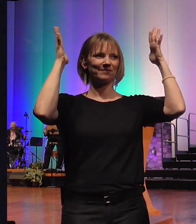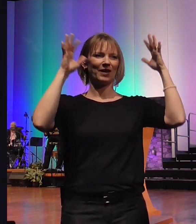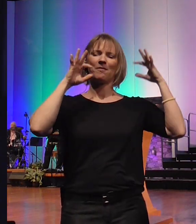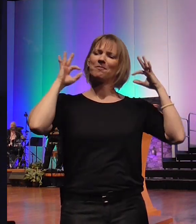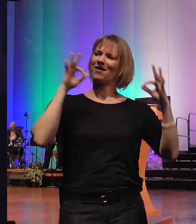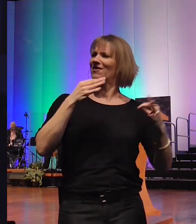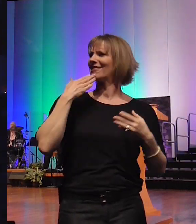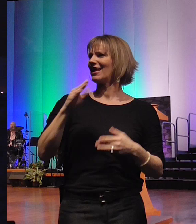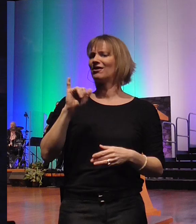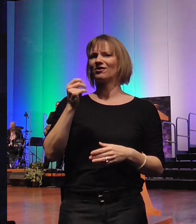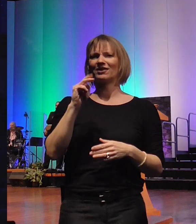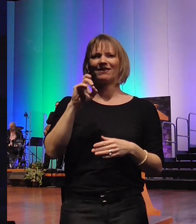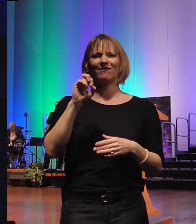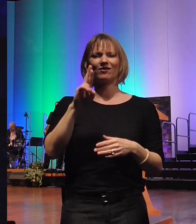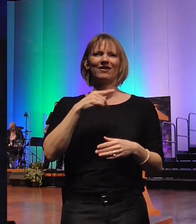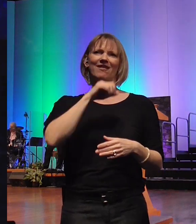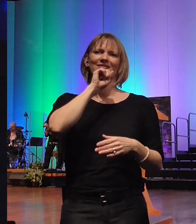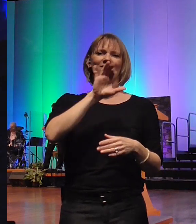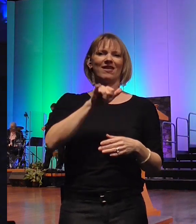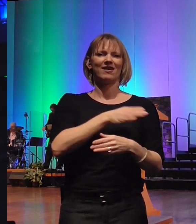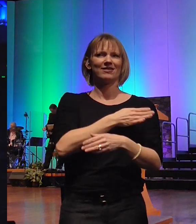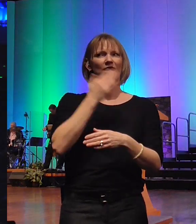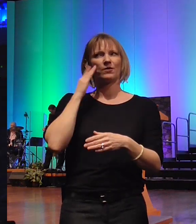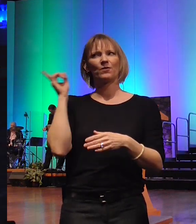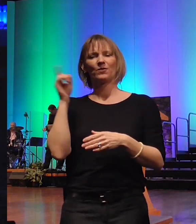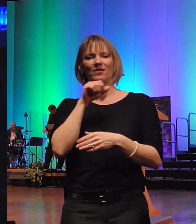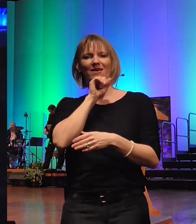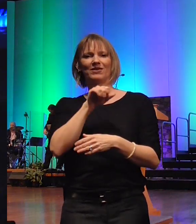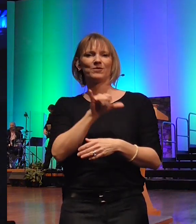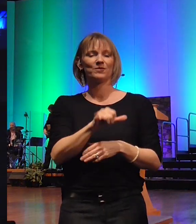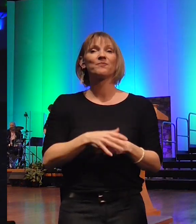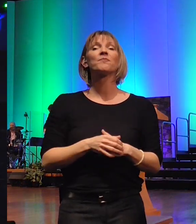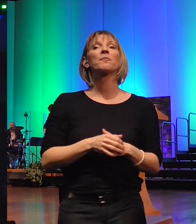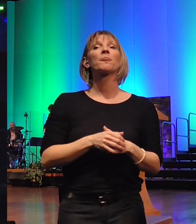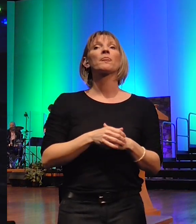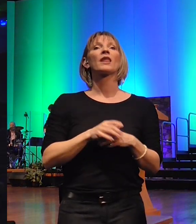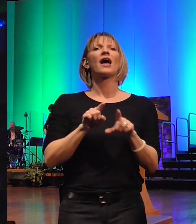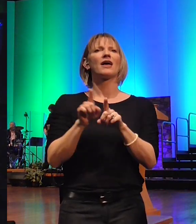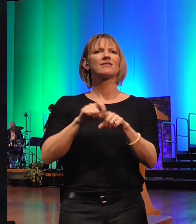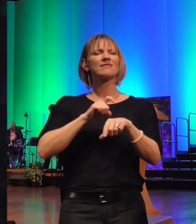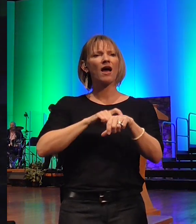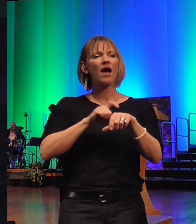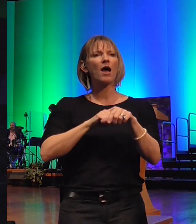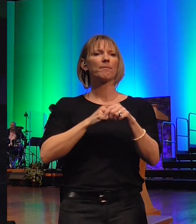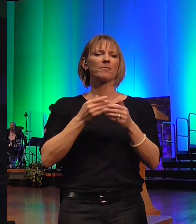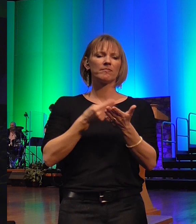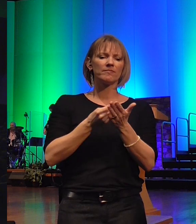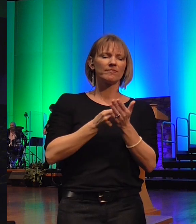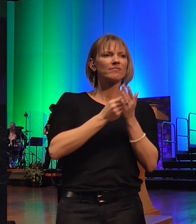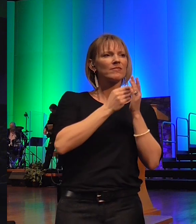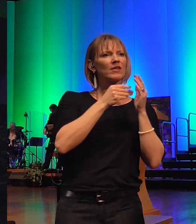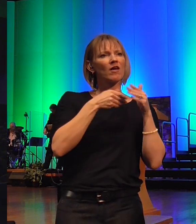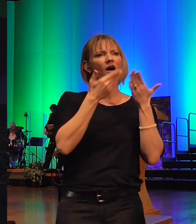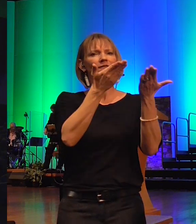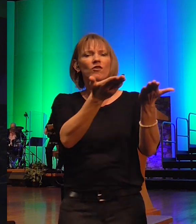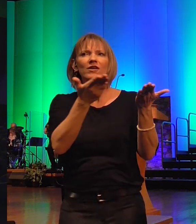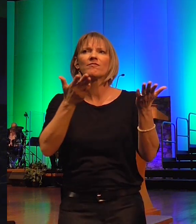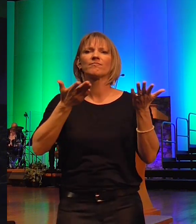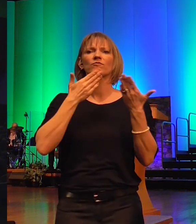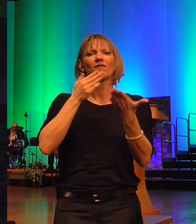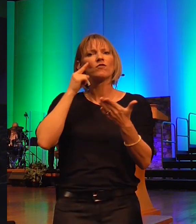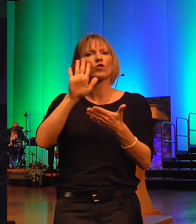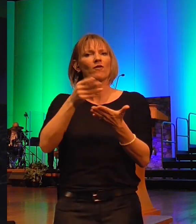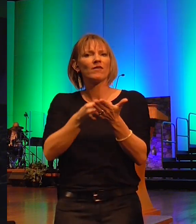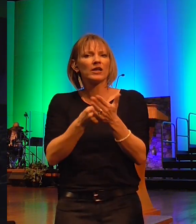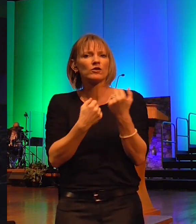Perfect. Thank you, Jennifer. I love that song. I know you do too. As we move into this time of offering, I'm just so grateful for all your